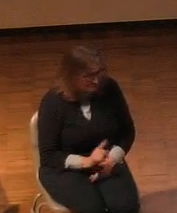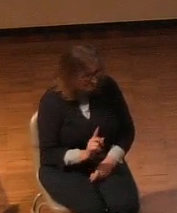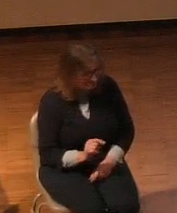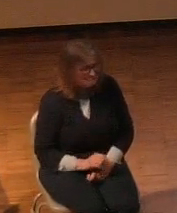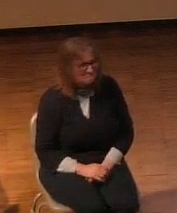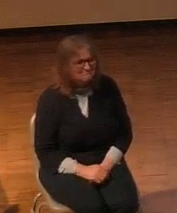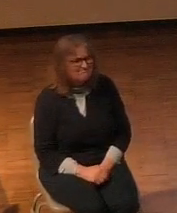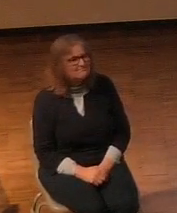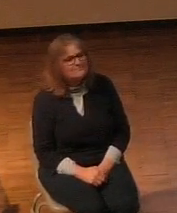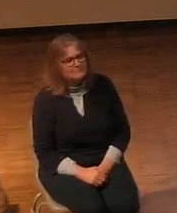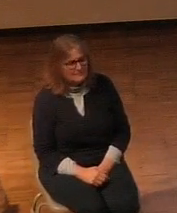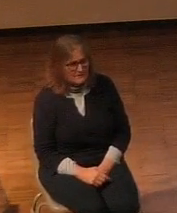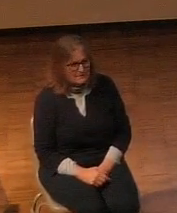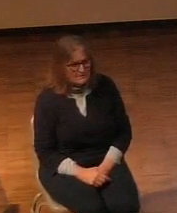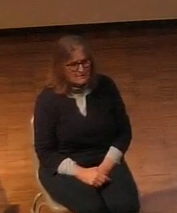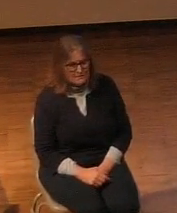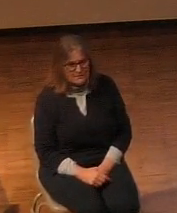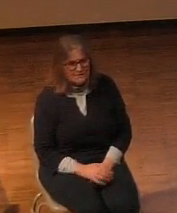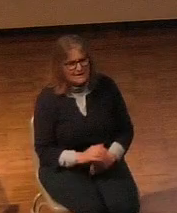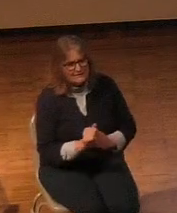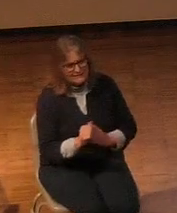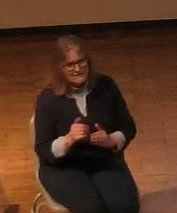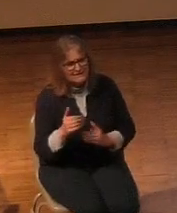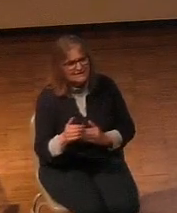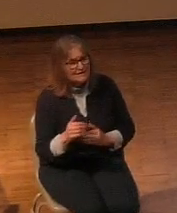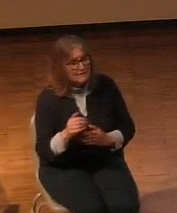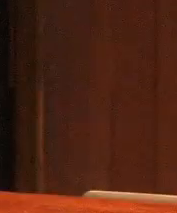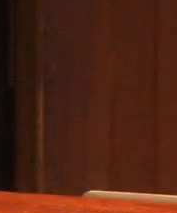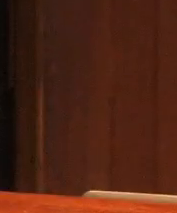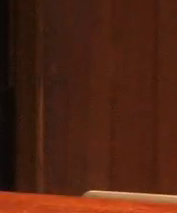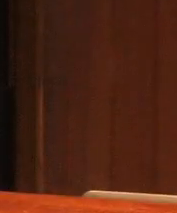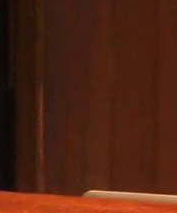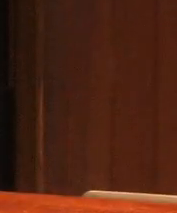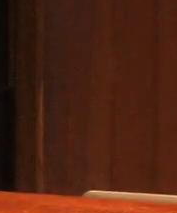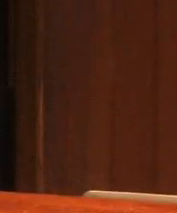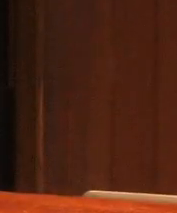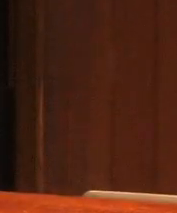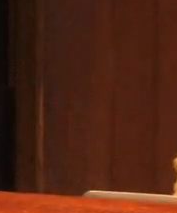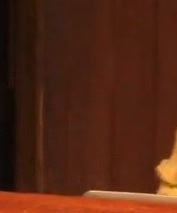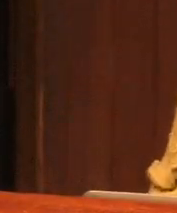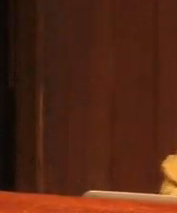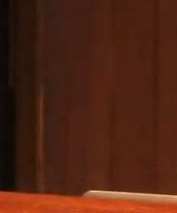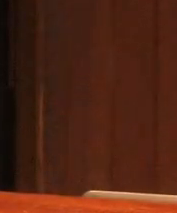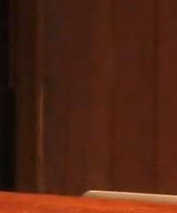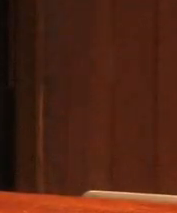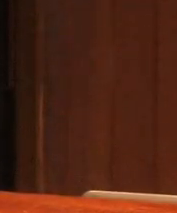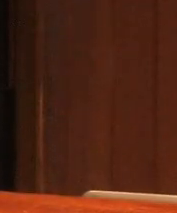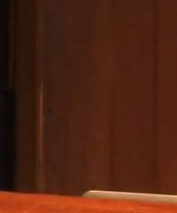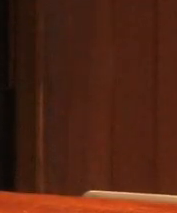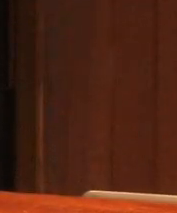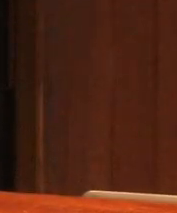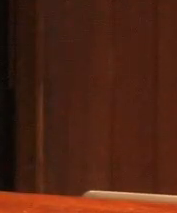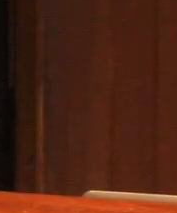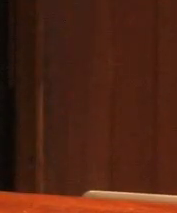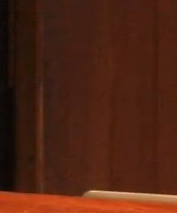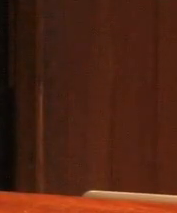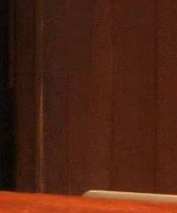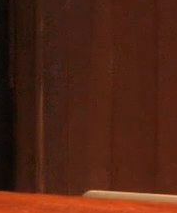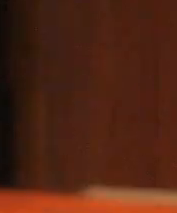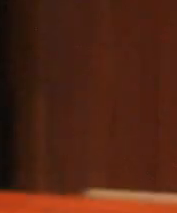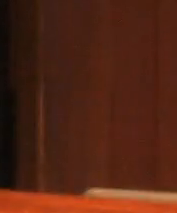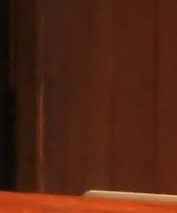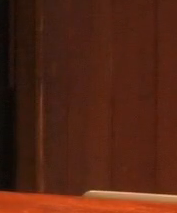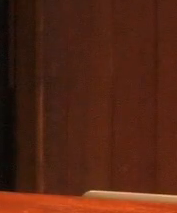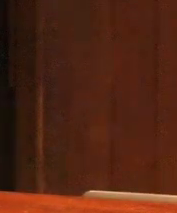Okay, that leads me in a direct line to the PowerPoint, finally, which I do have time to do. And by the way, as far as our journey is